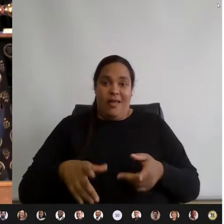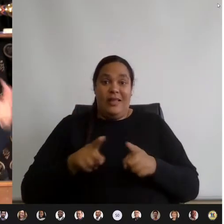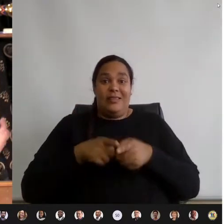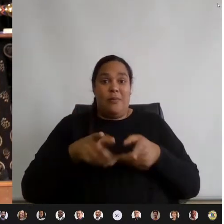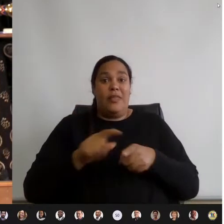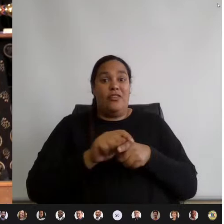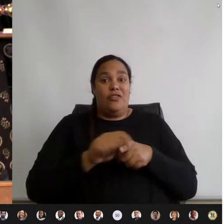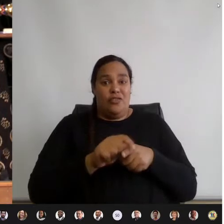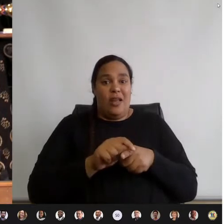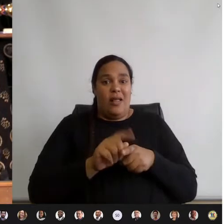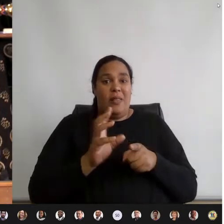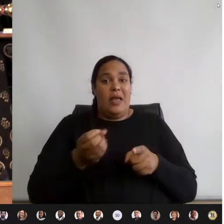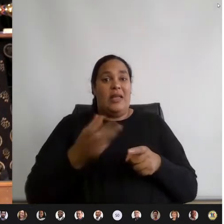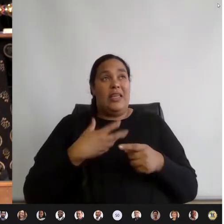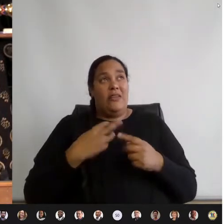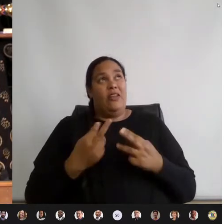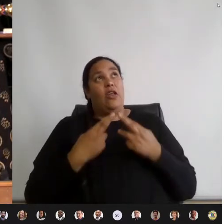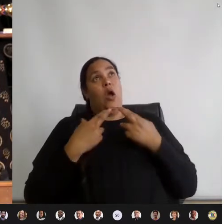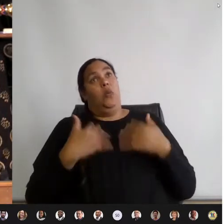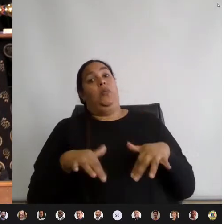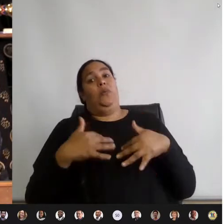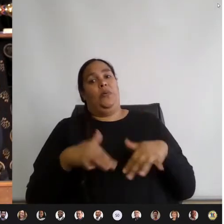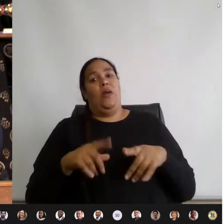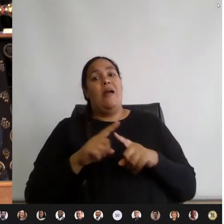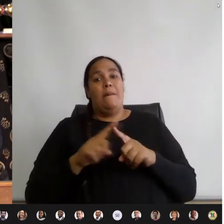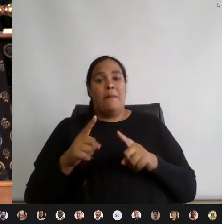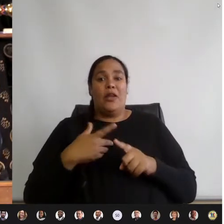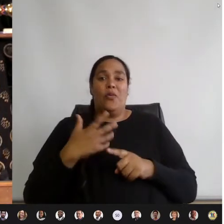which is giving us so much hope at the moment, we have